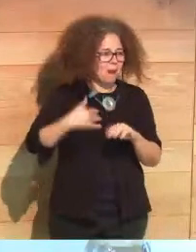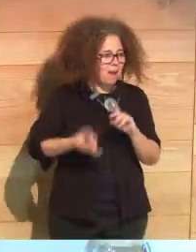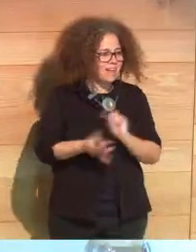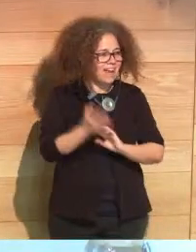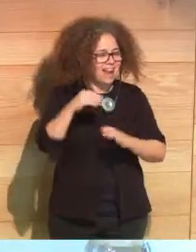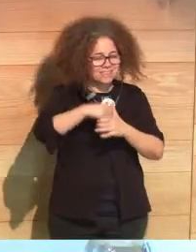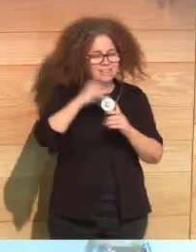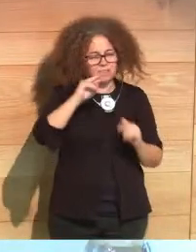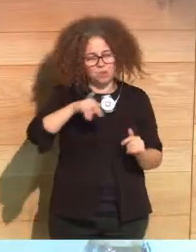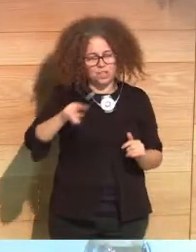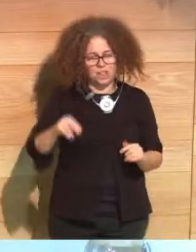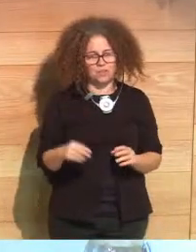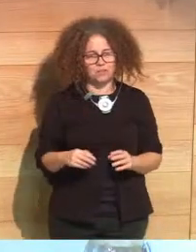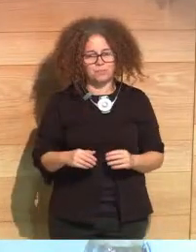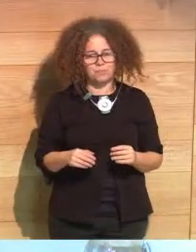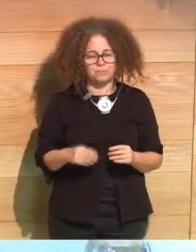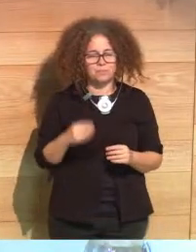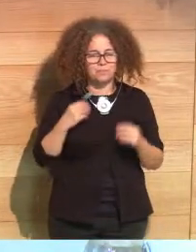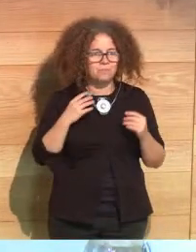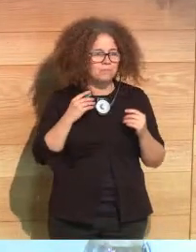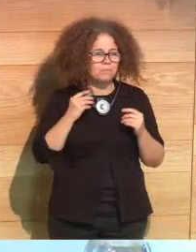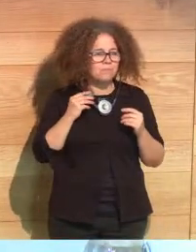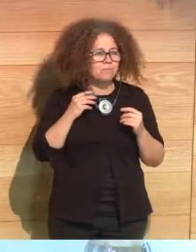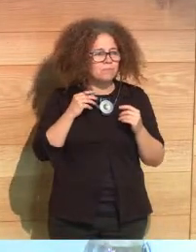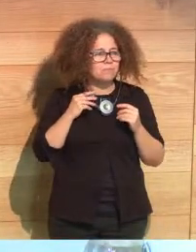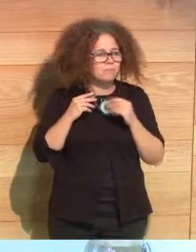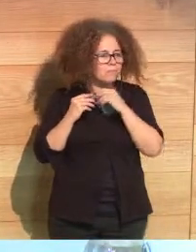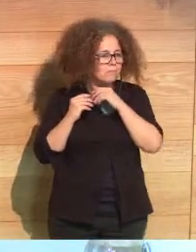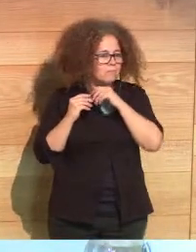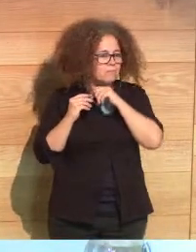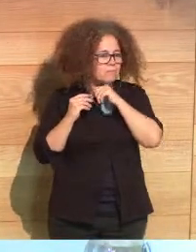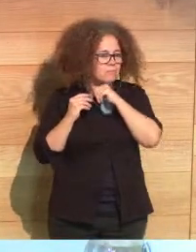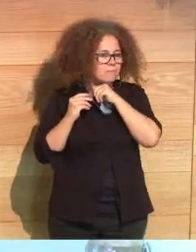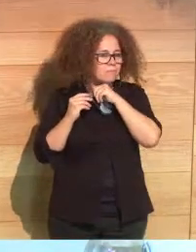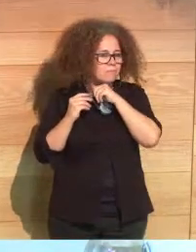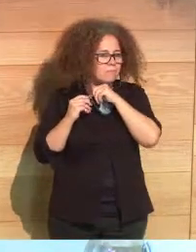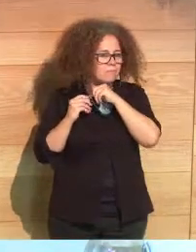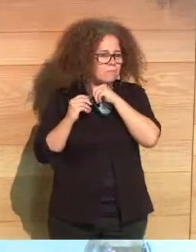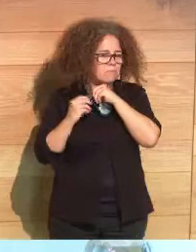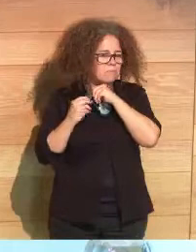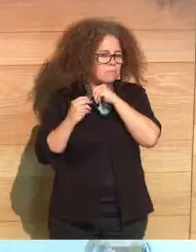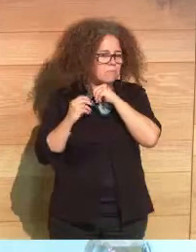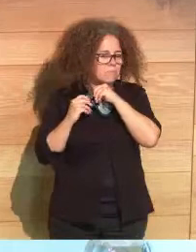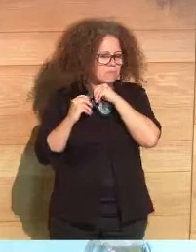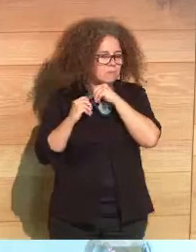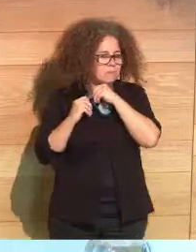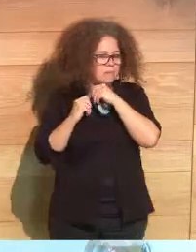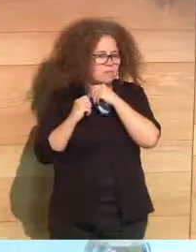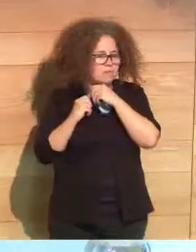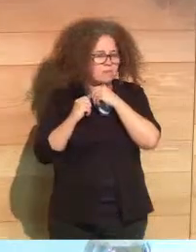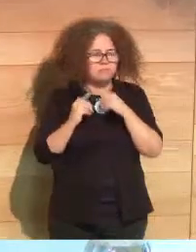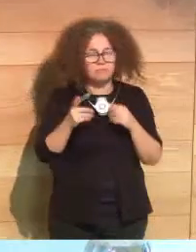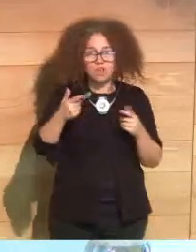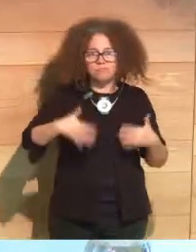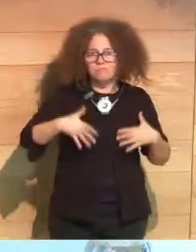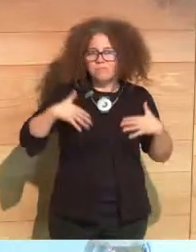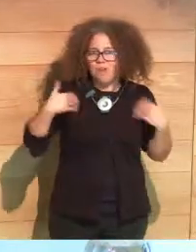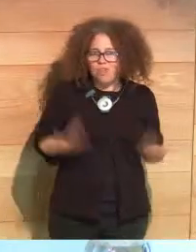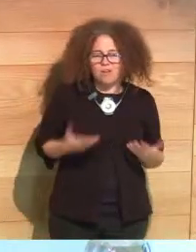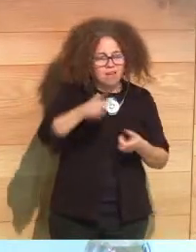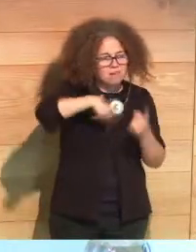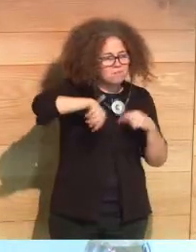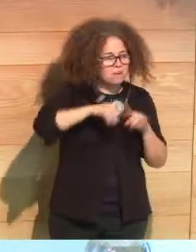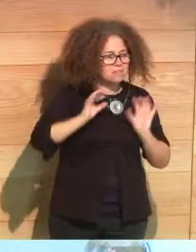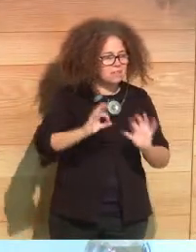possible. I'm a bit emotional because it's very special for us after the past